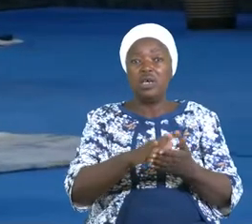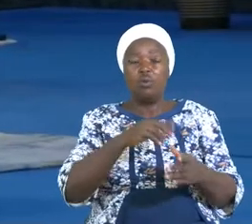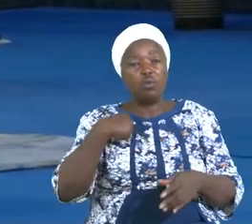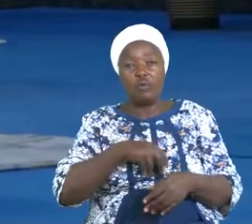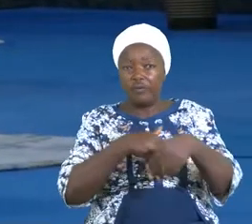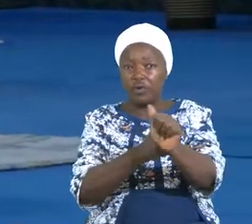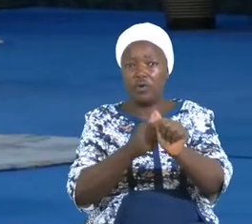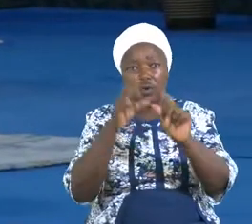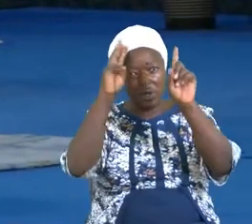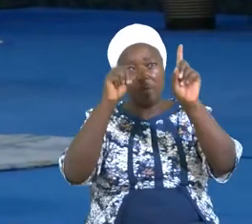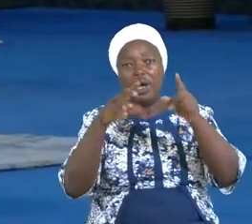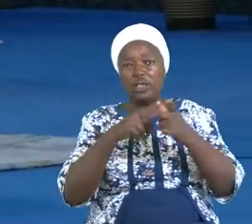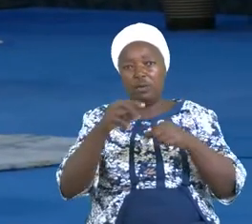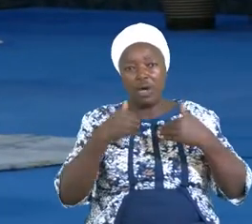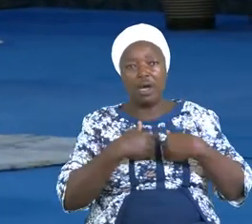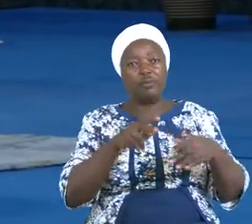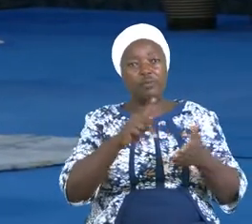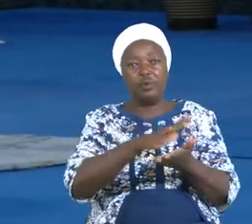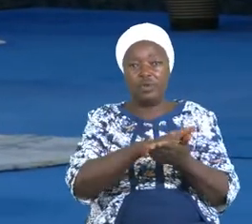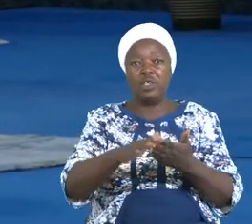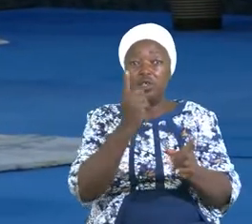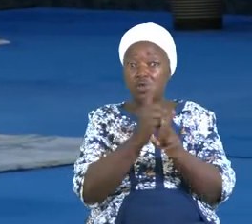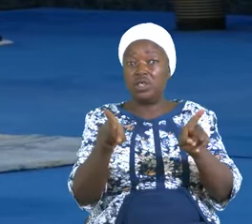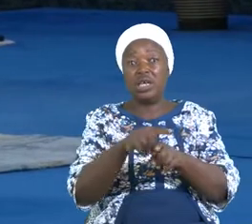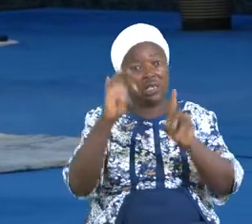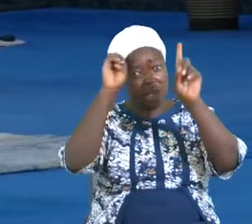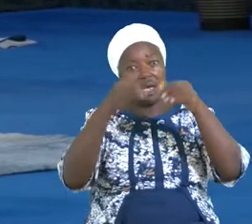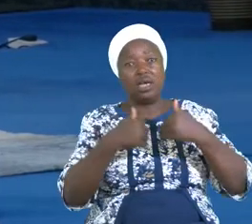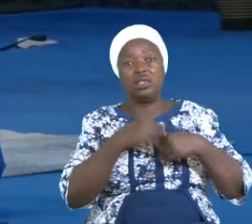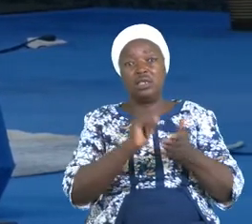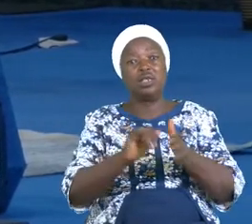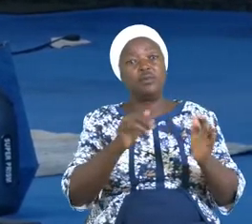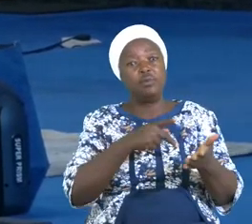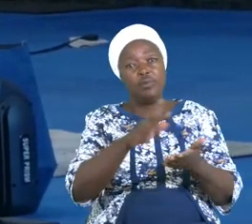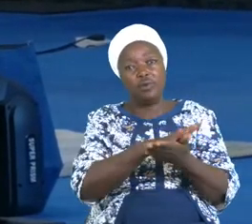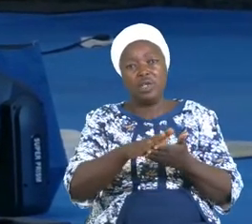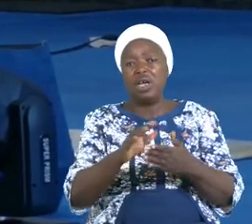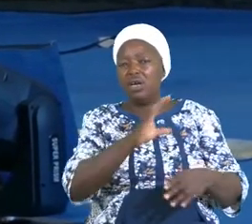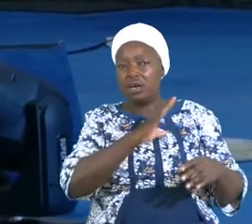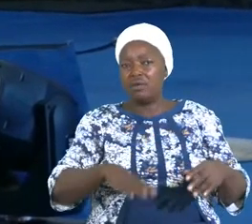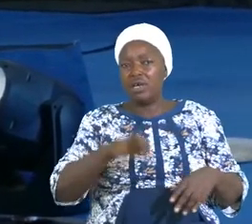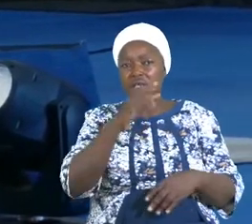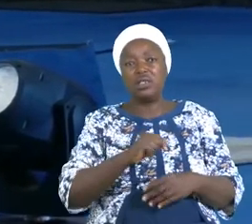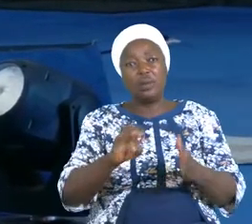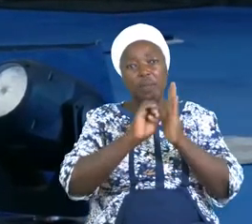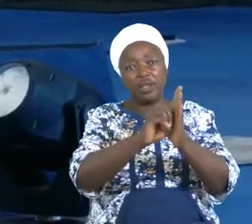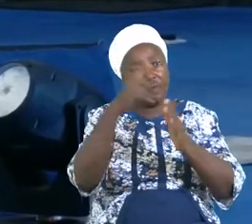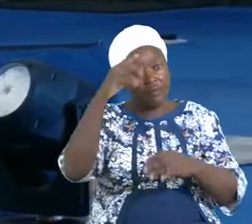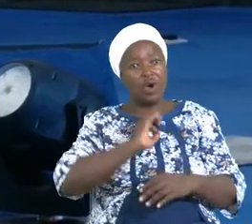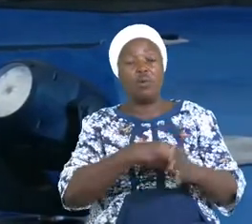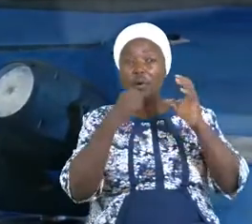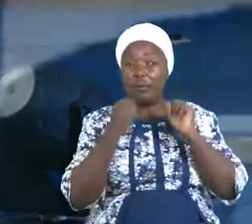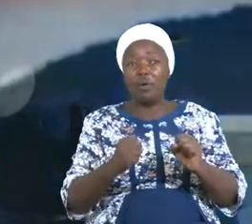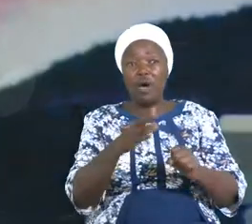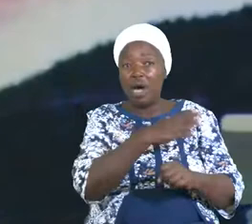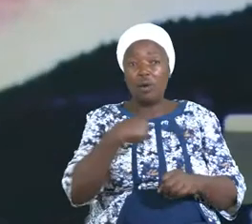him, and we have purity like he had purity. And Christ is the pattern for our power. And we